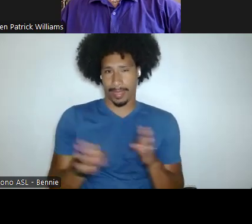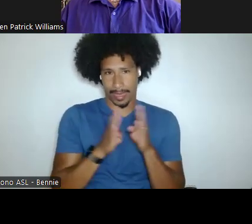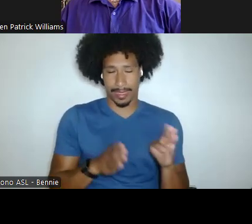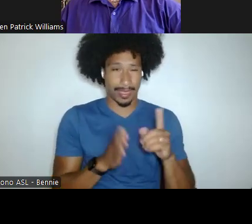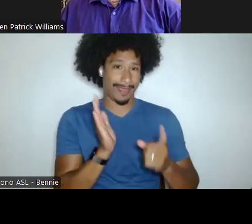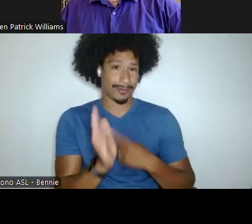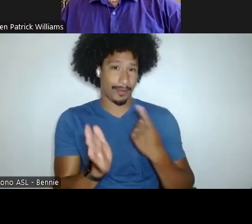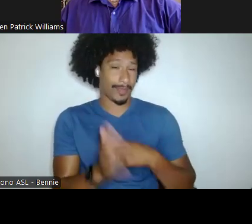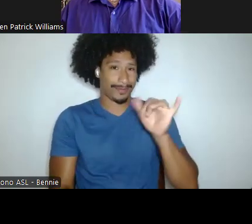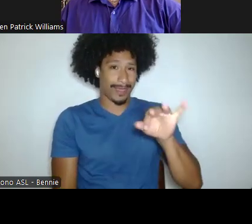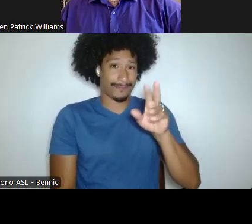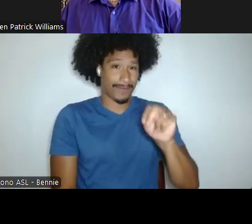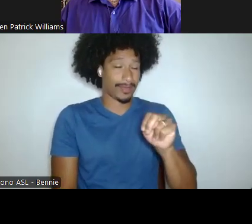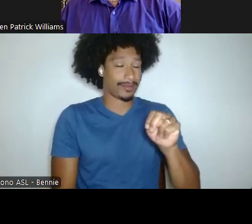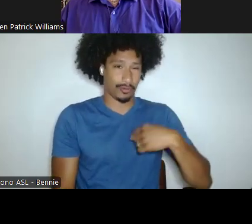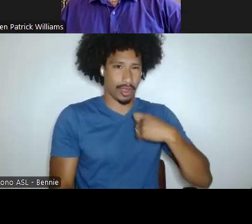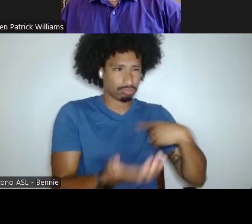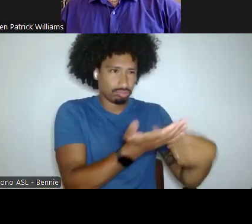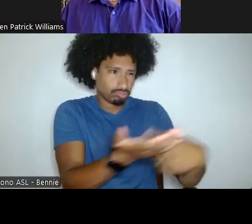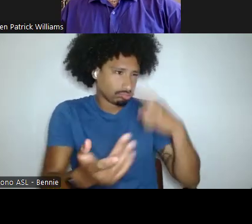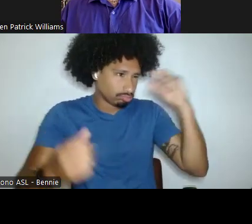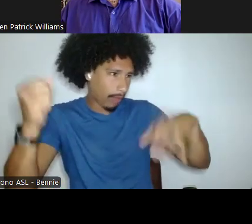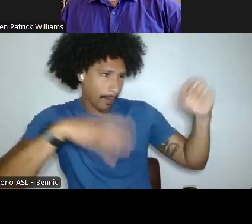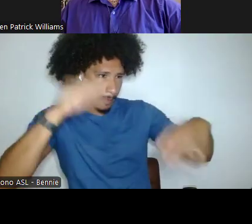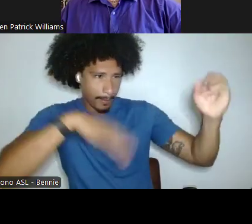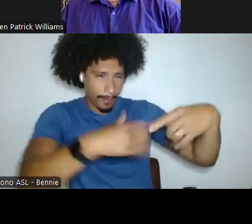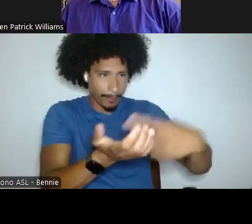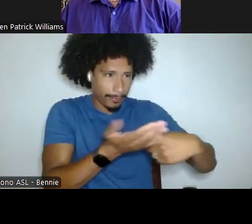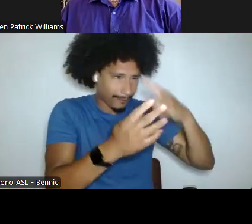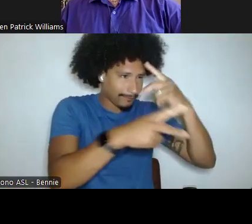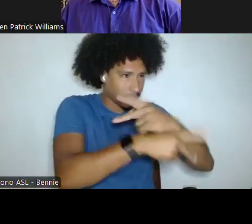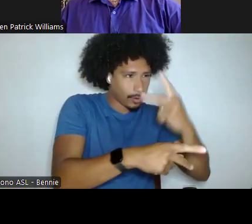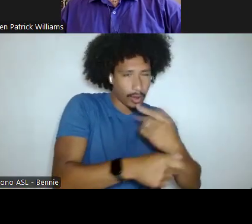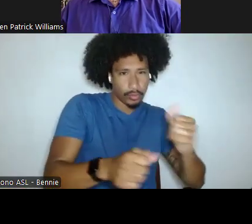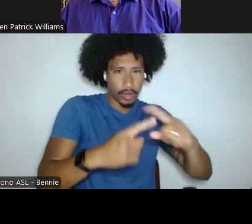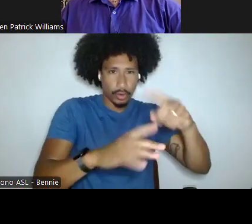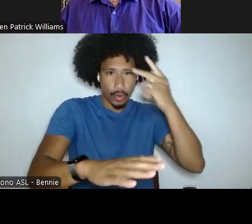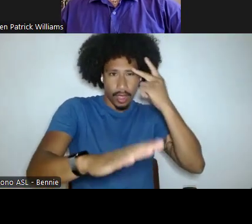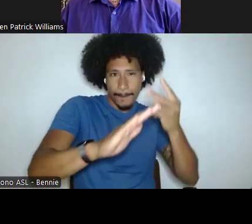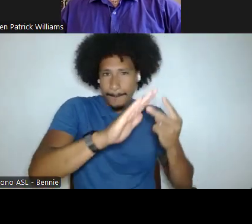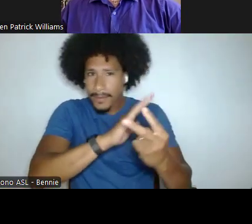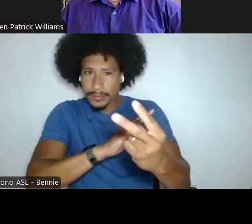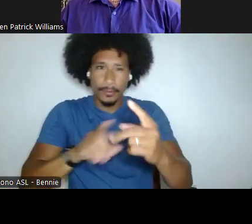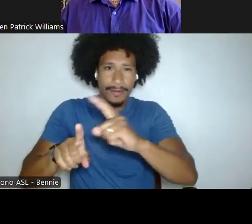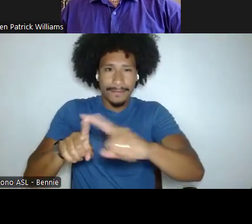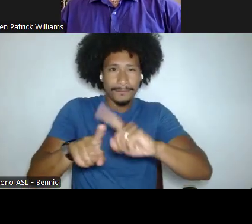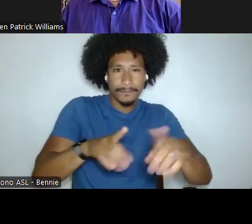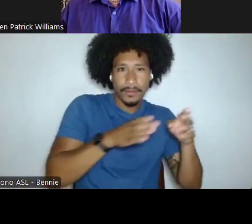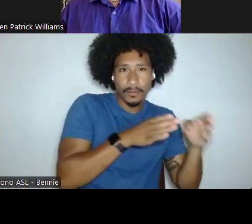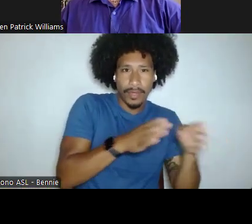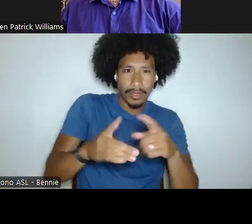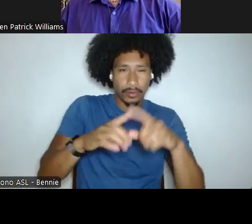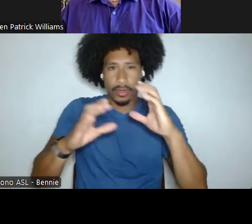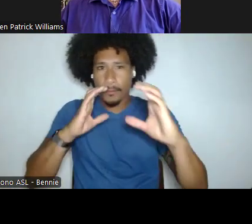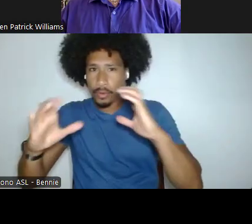ground. We, as a research team, are trying to anticipate multiple ways of communicating or participating in